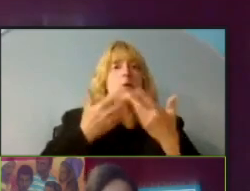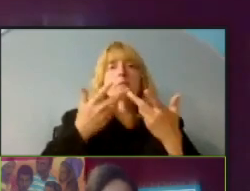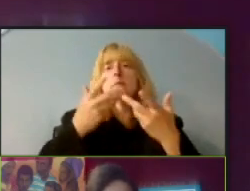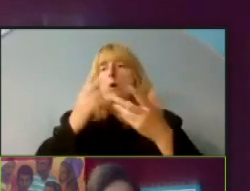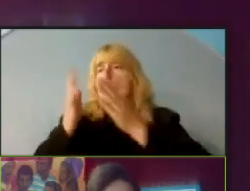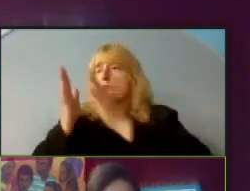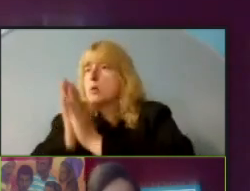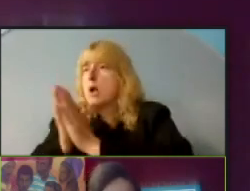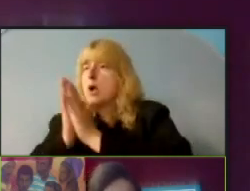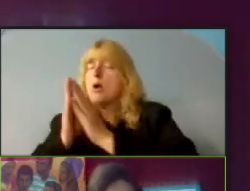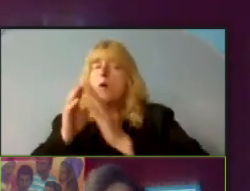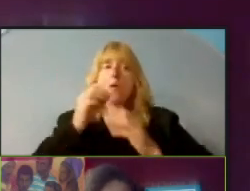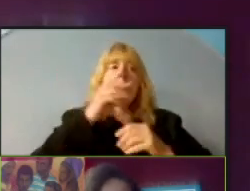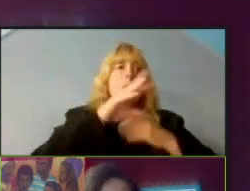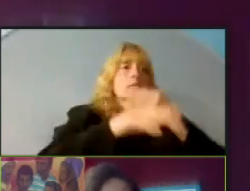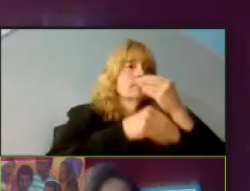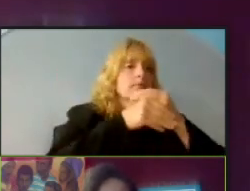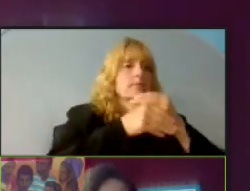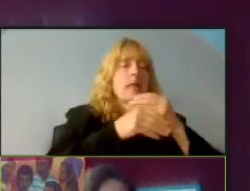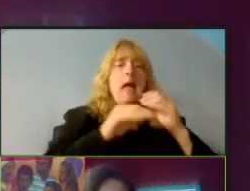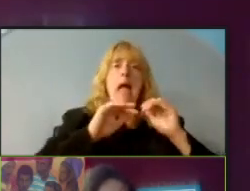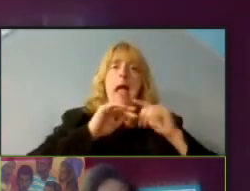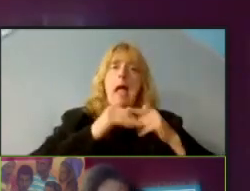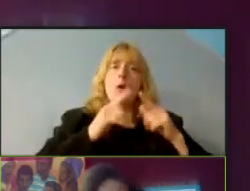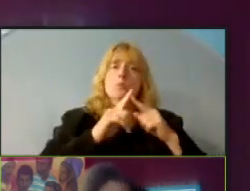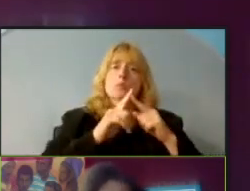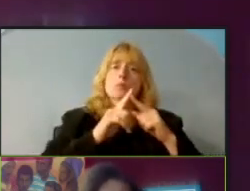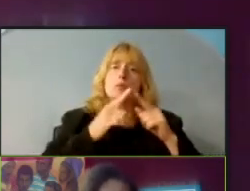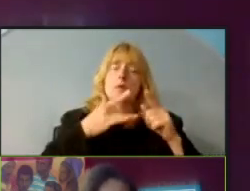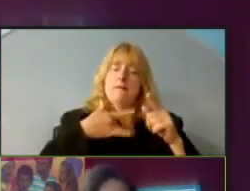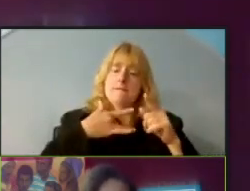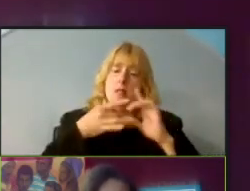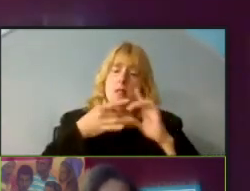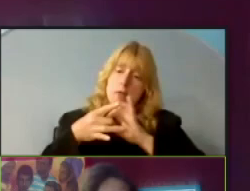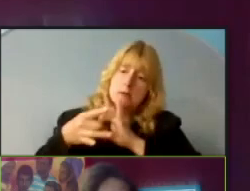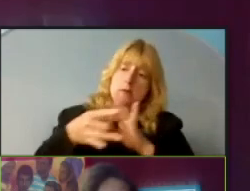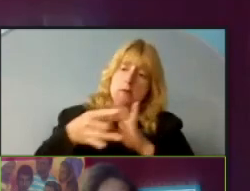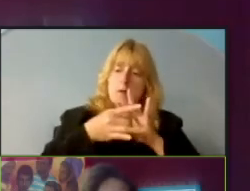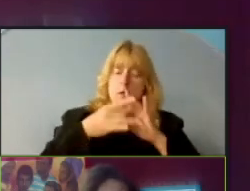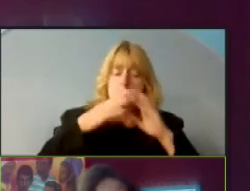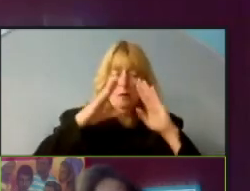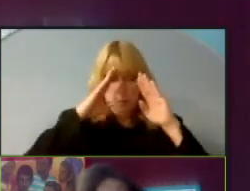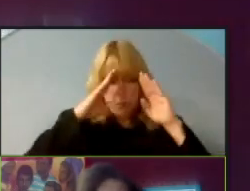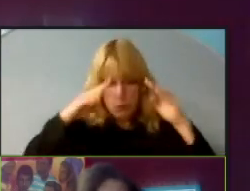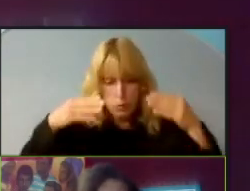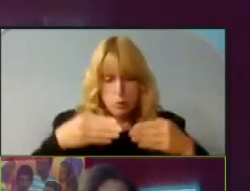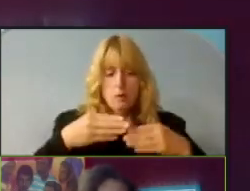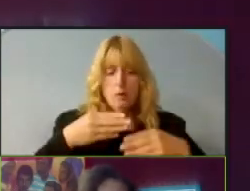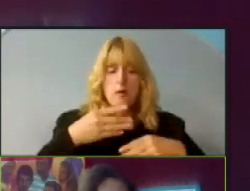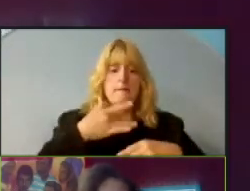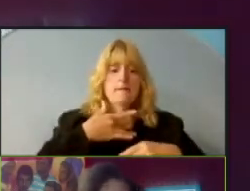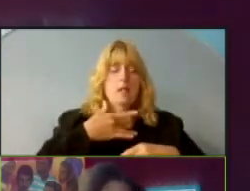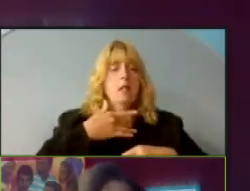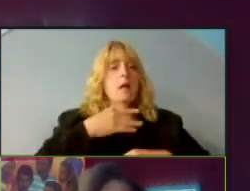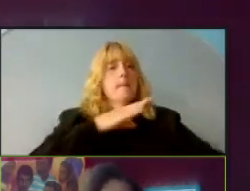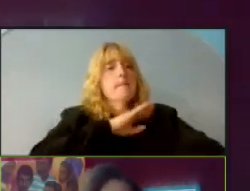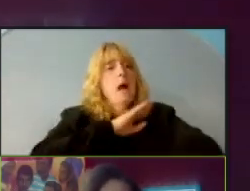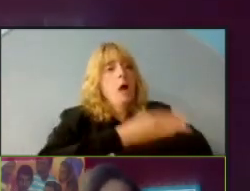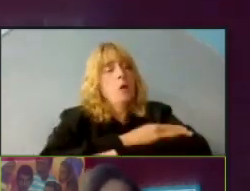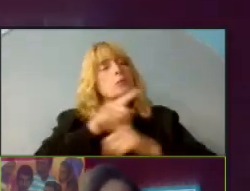come together, to center ourselves, to gain the power to continually keep our joy and do our